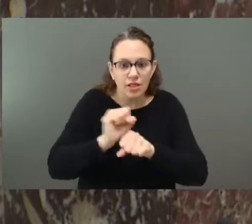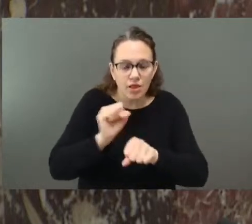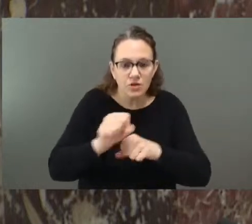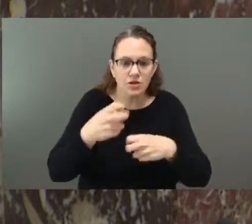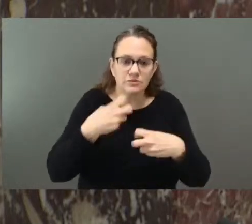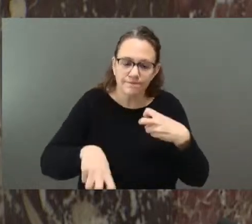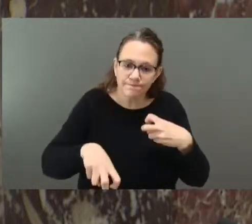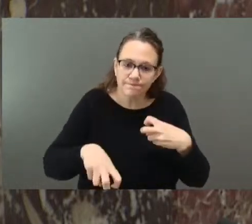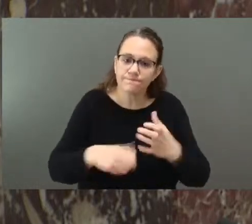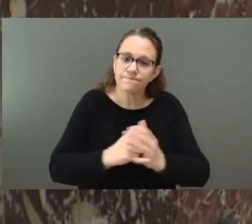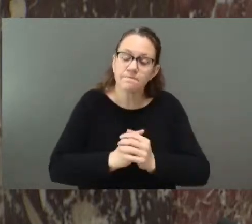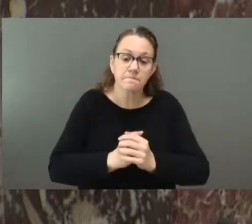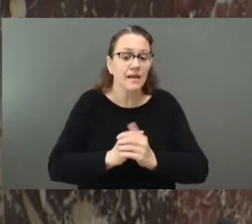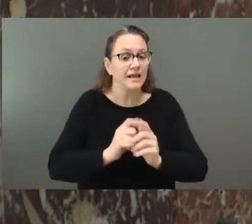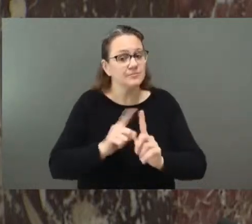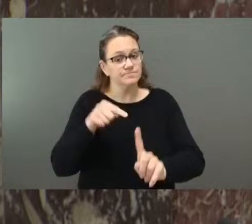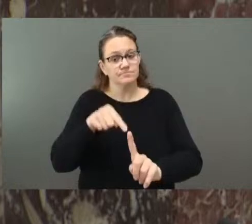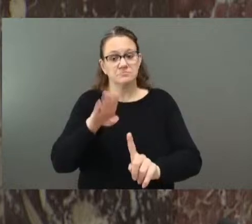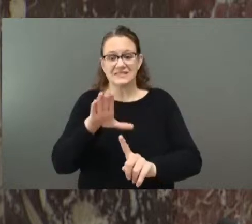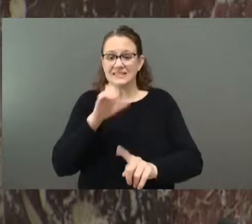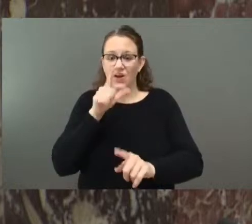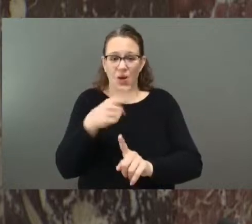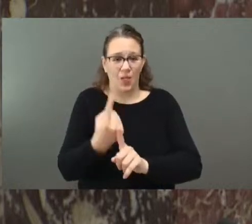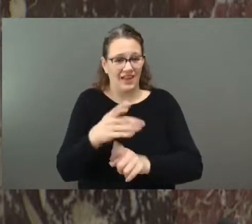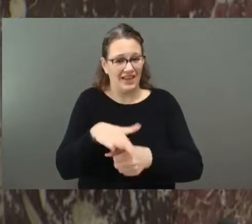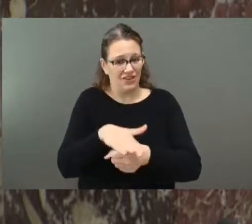only jurisdiction that is dealing with it. It is a